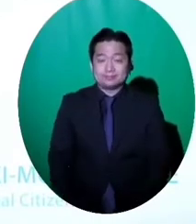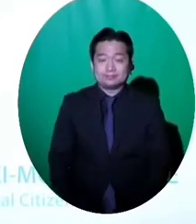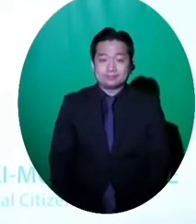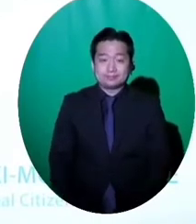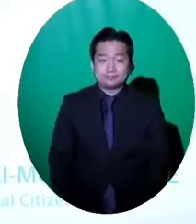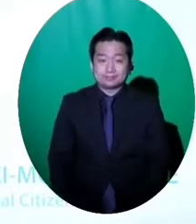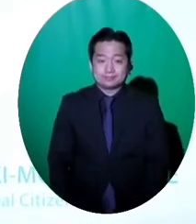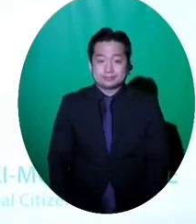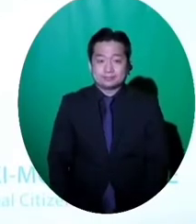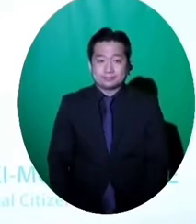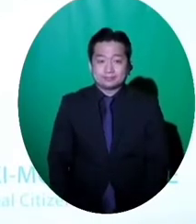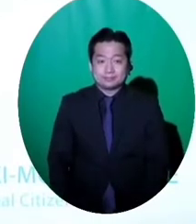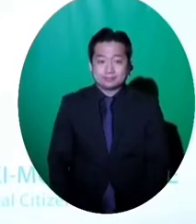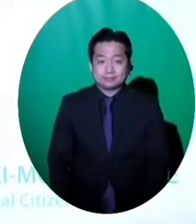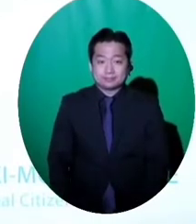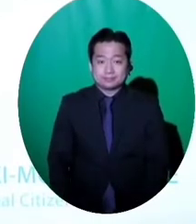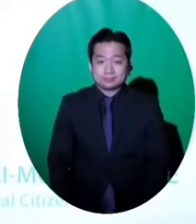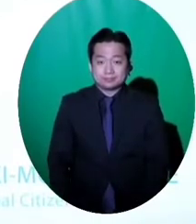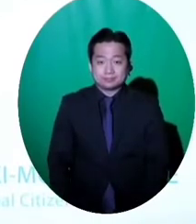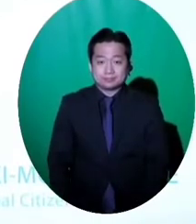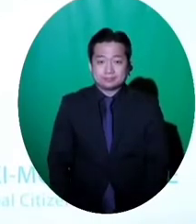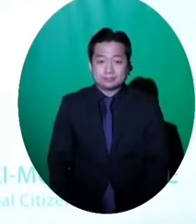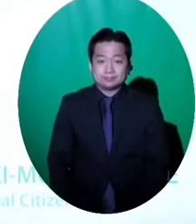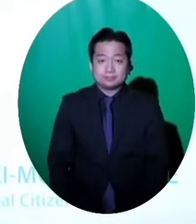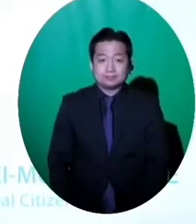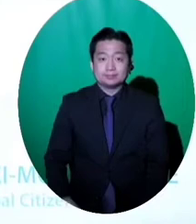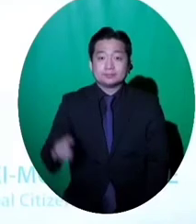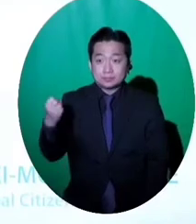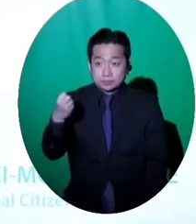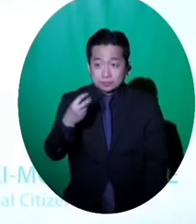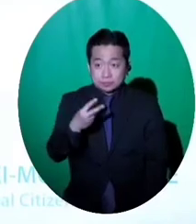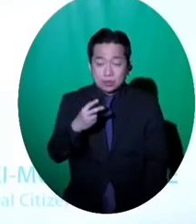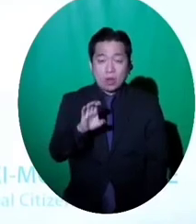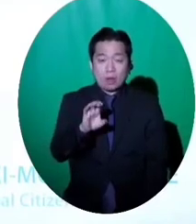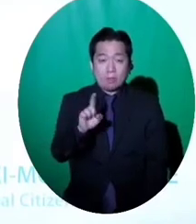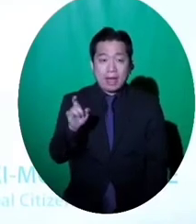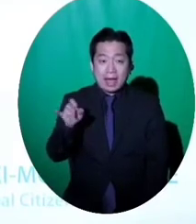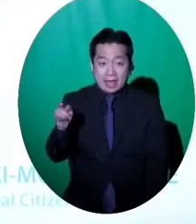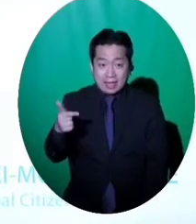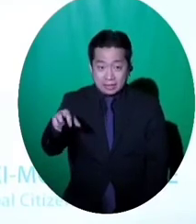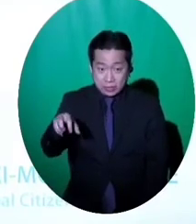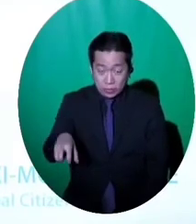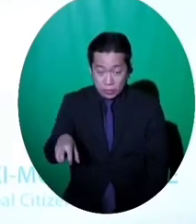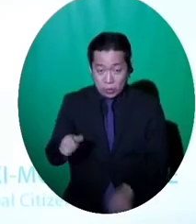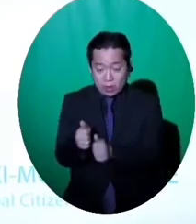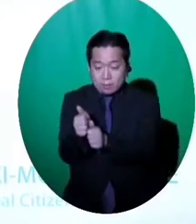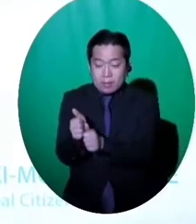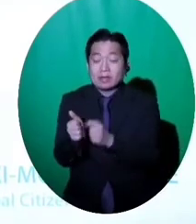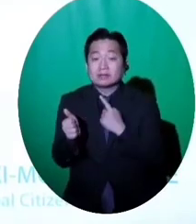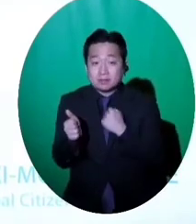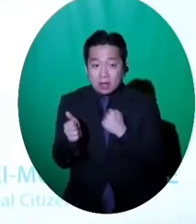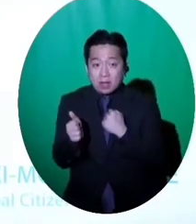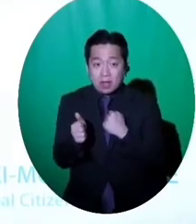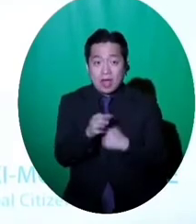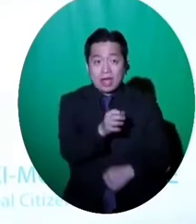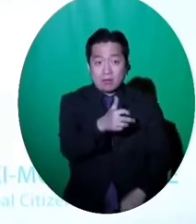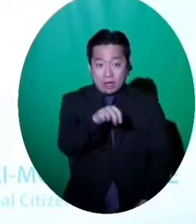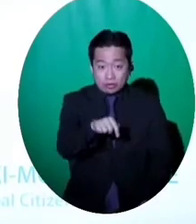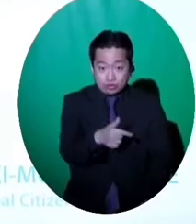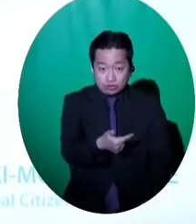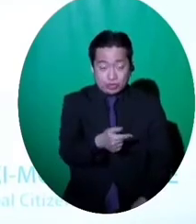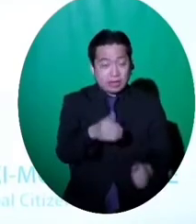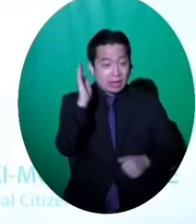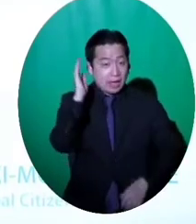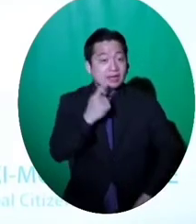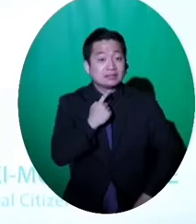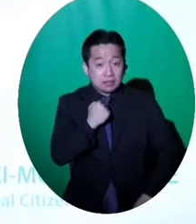Pioneer Network, and more. He also taught at New York University, Parsons School of Design, and the